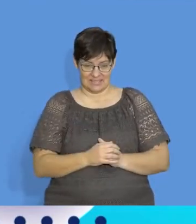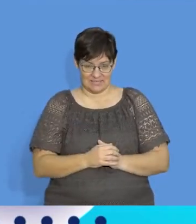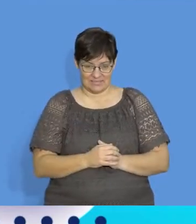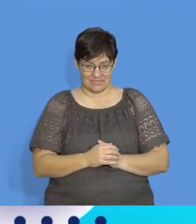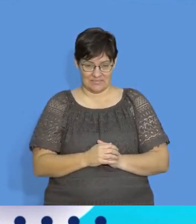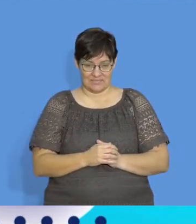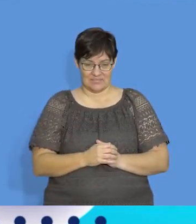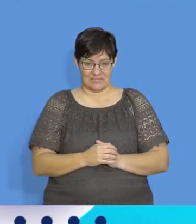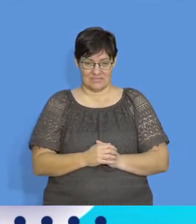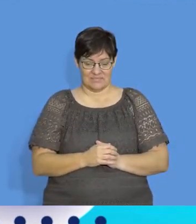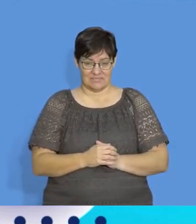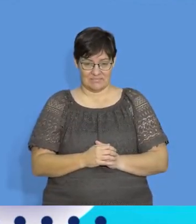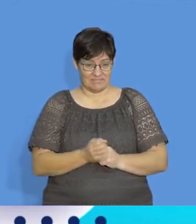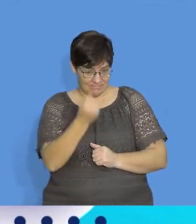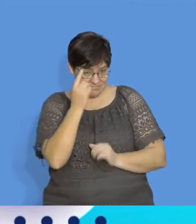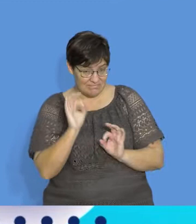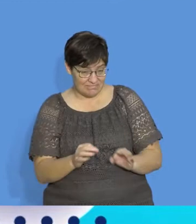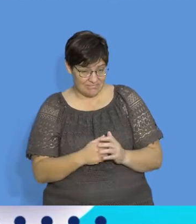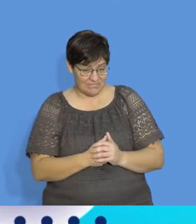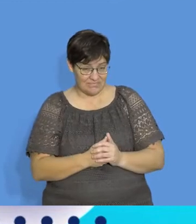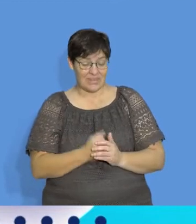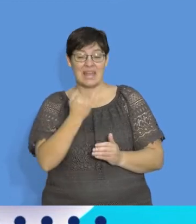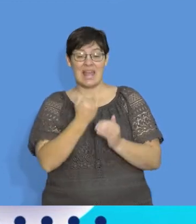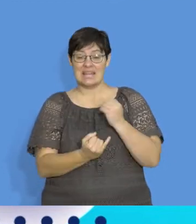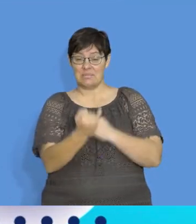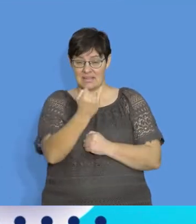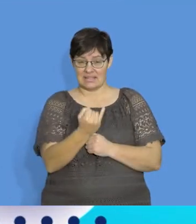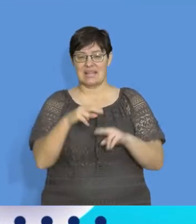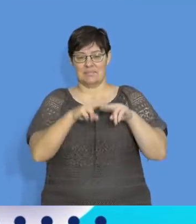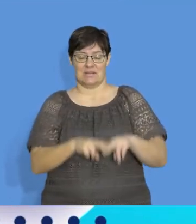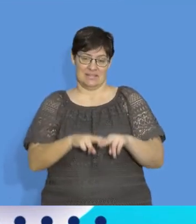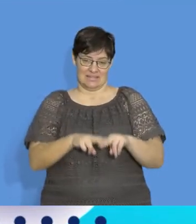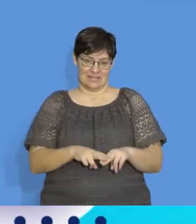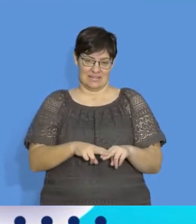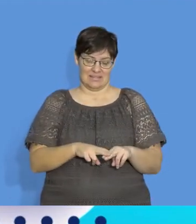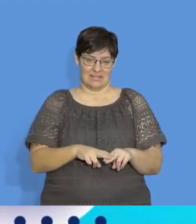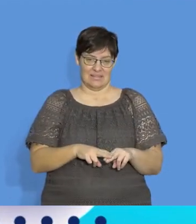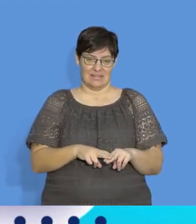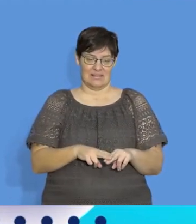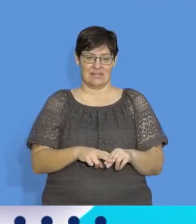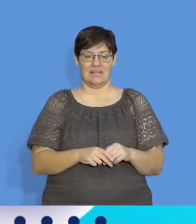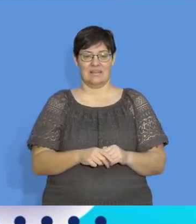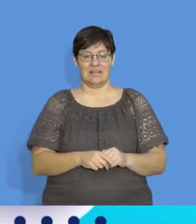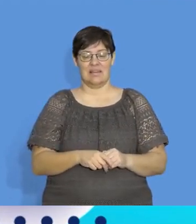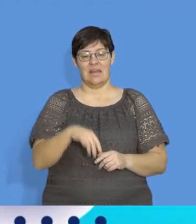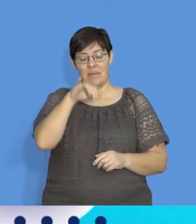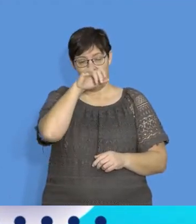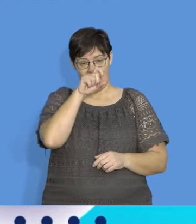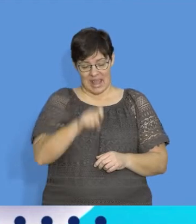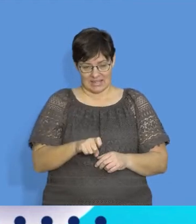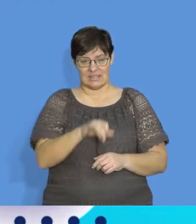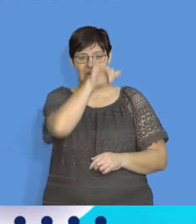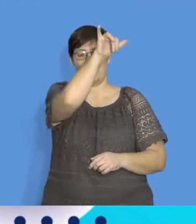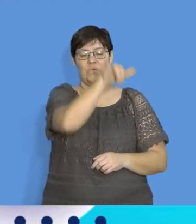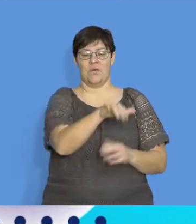independent variable. Okay? Hope it makes sense, guys. Our independent and dependent variable is just my x and